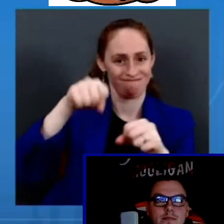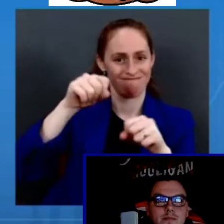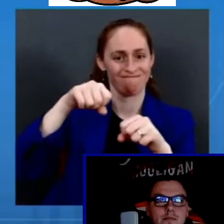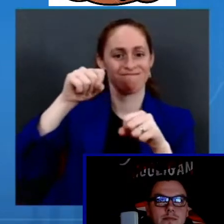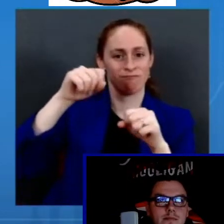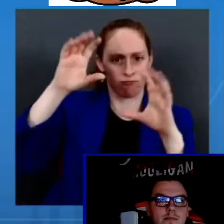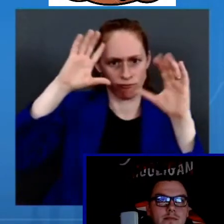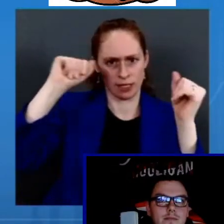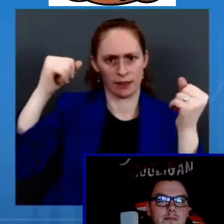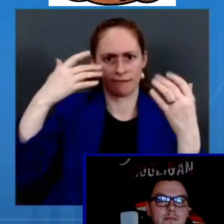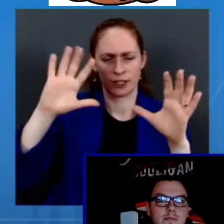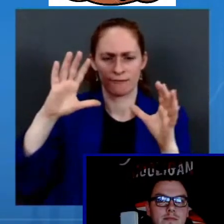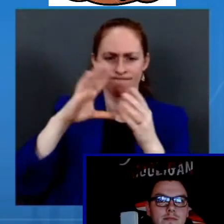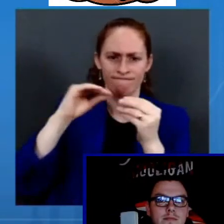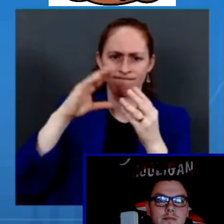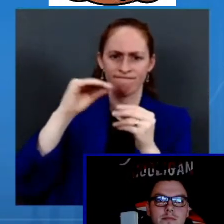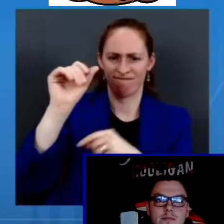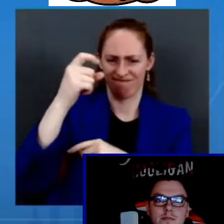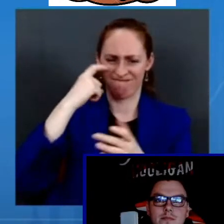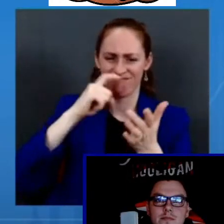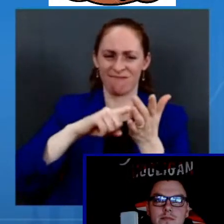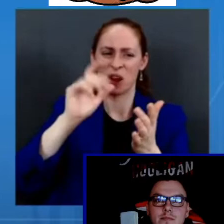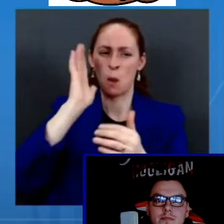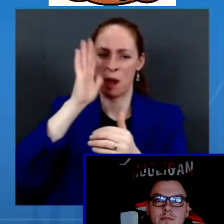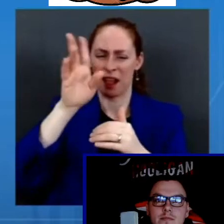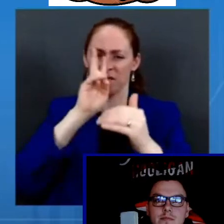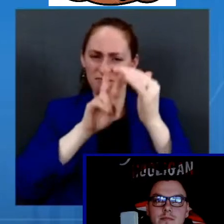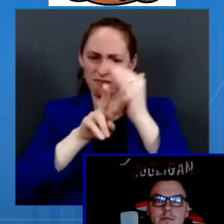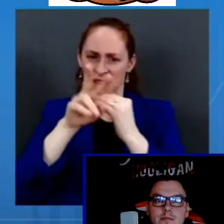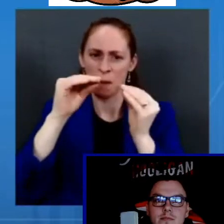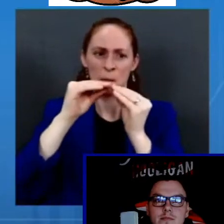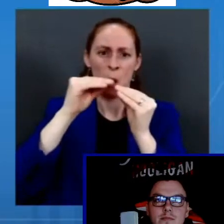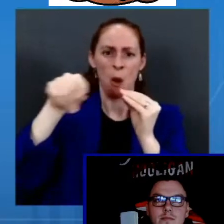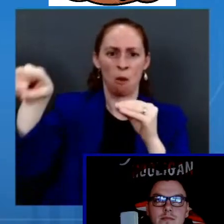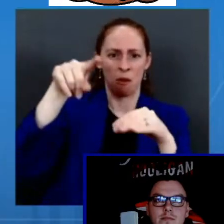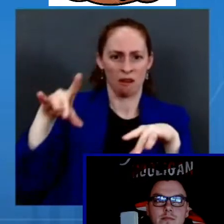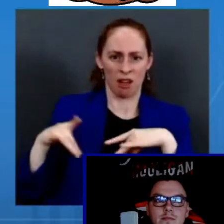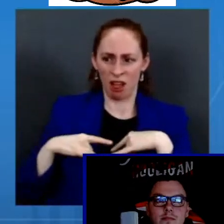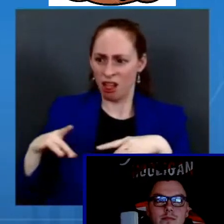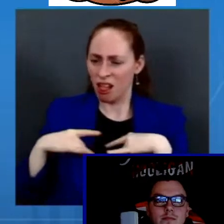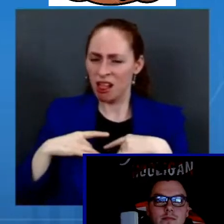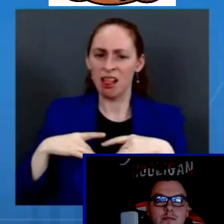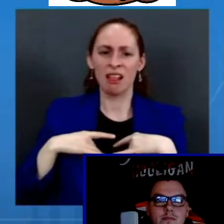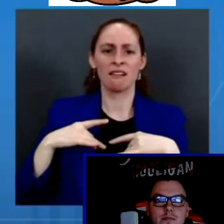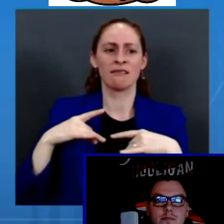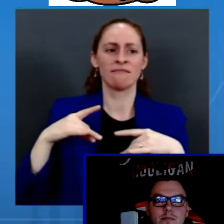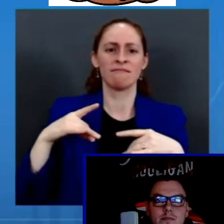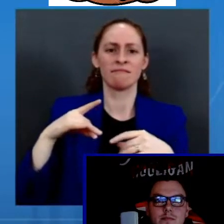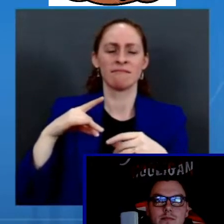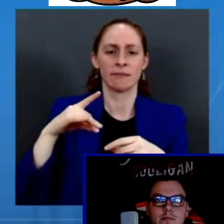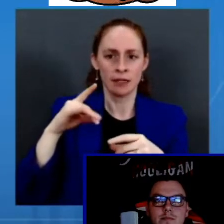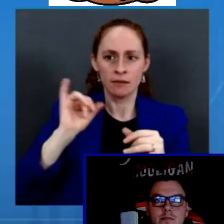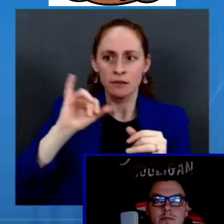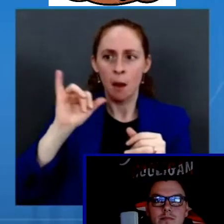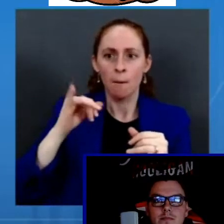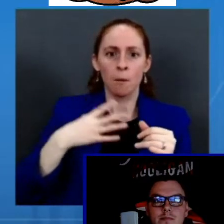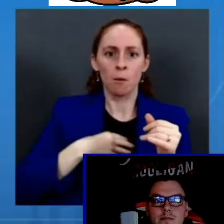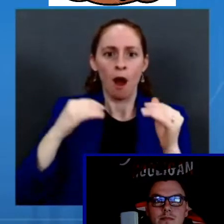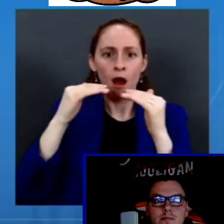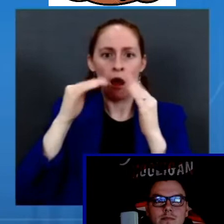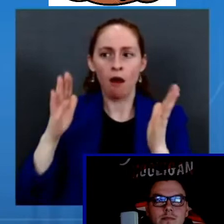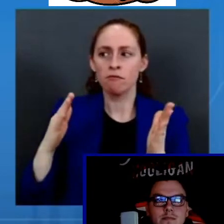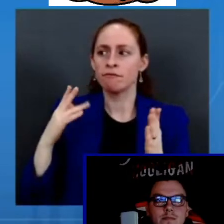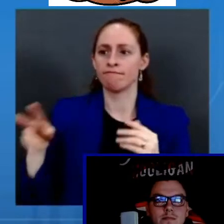various political and sports celebrities who are vaccinated getting COVID. Can you tell us